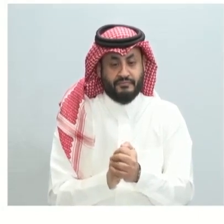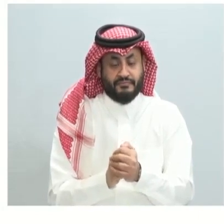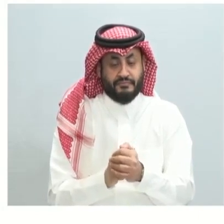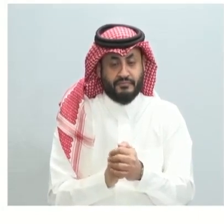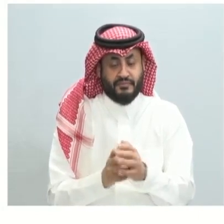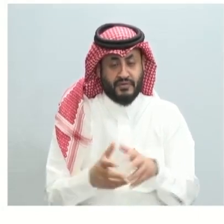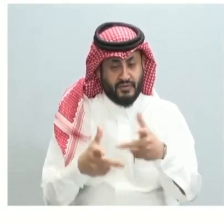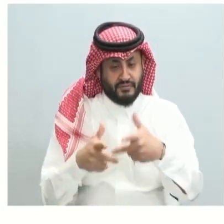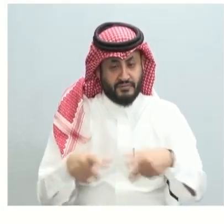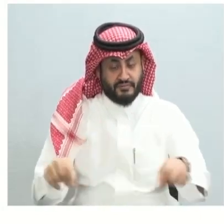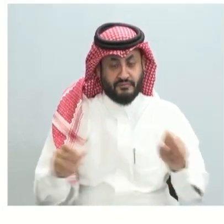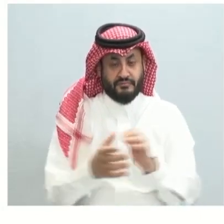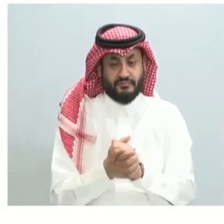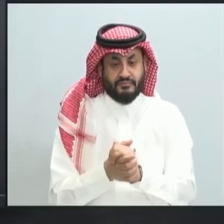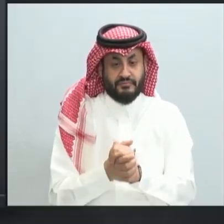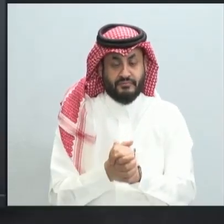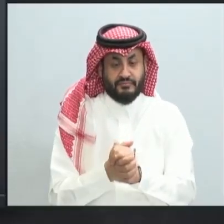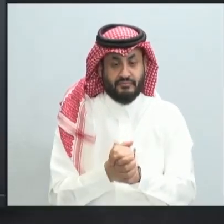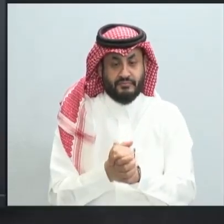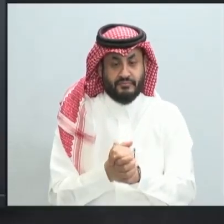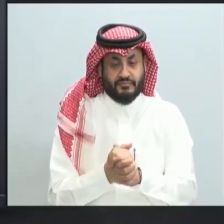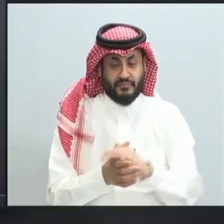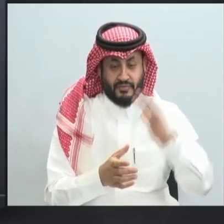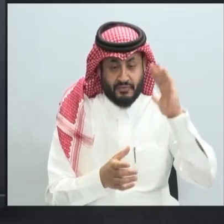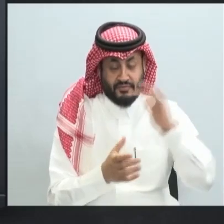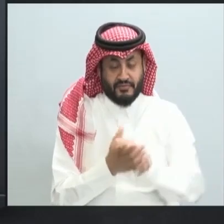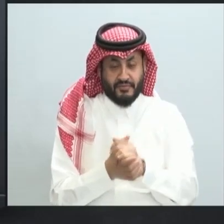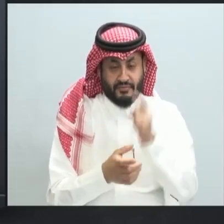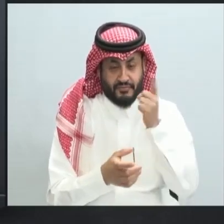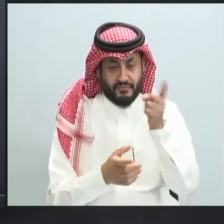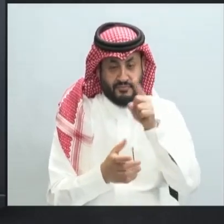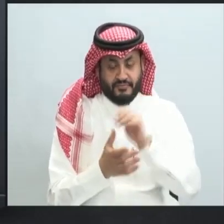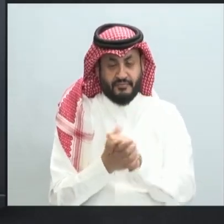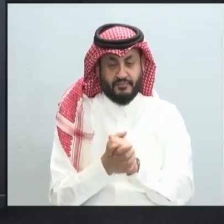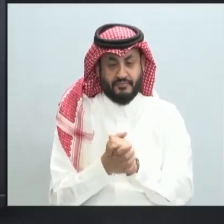now we have reached the end of our lesson. Thank you for watching, and I'll see you next time.